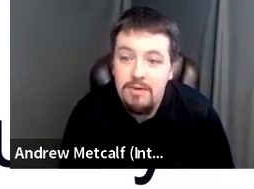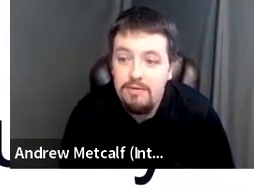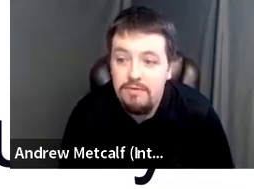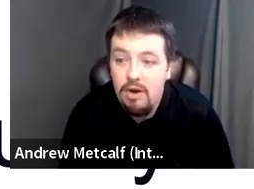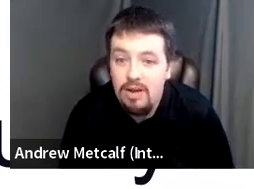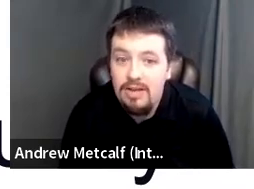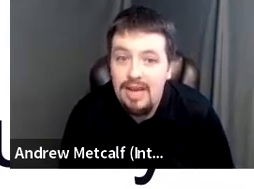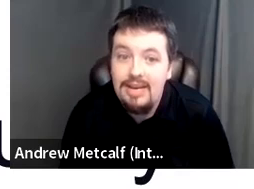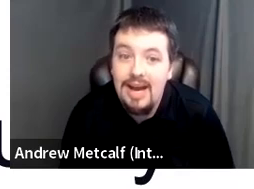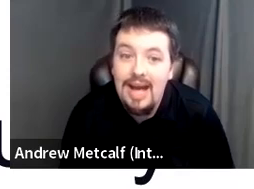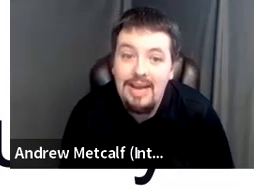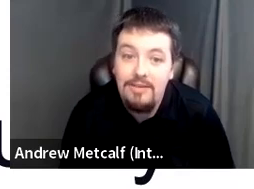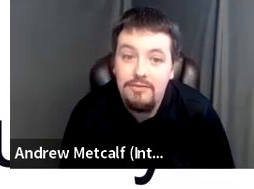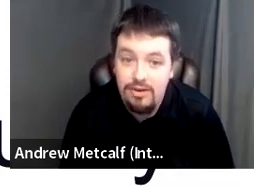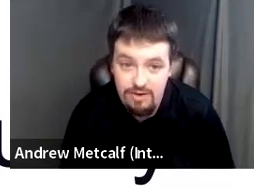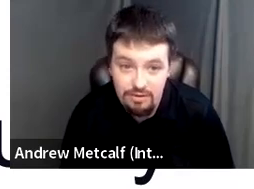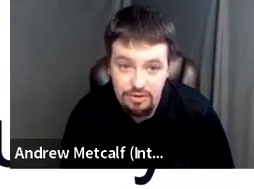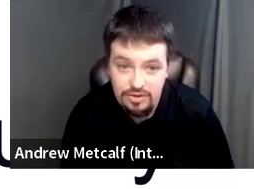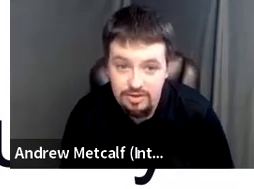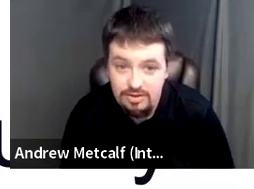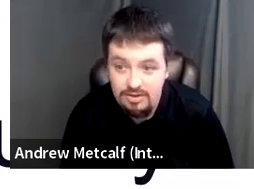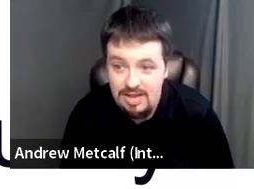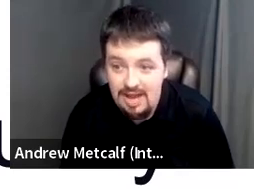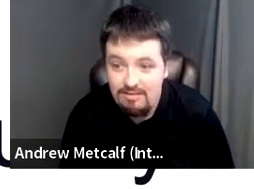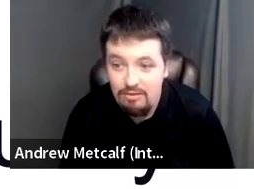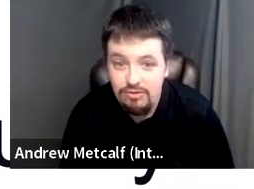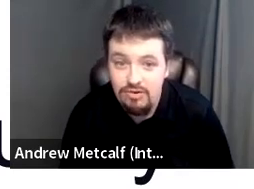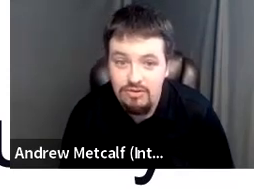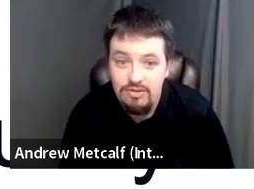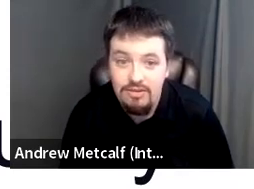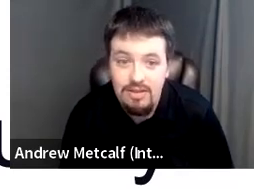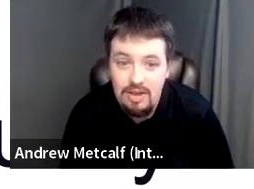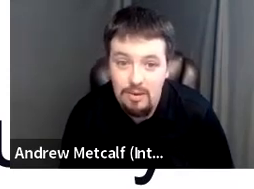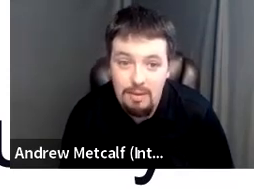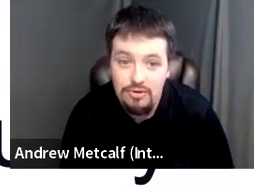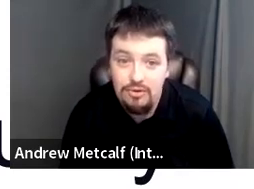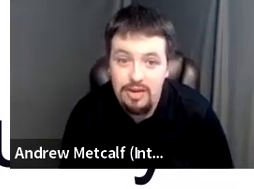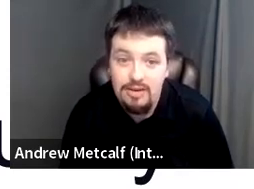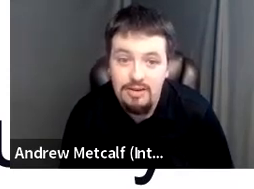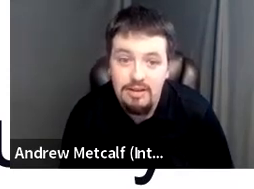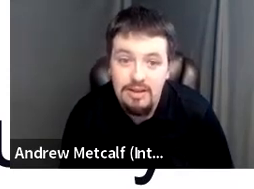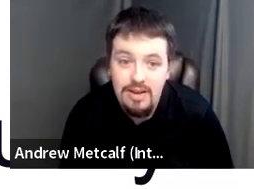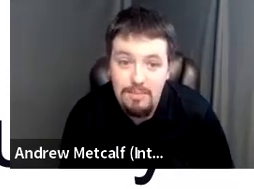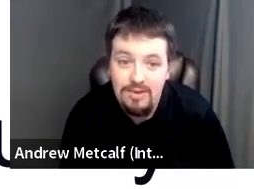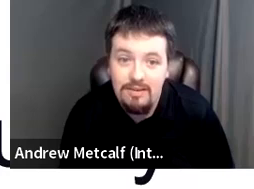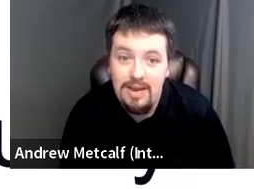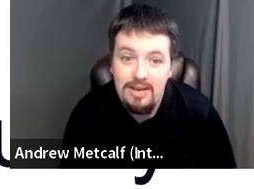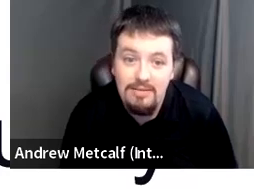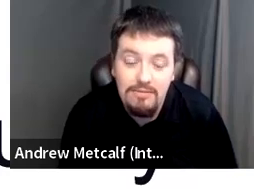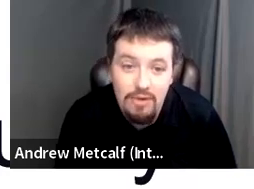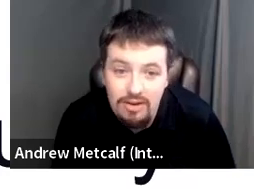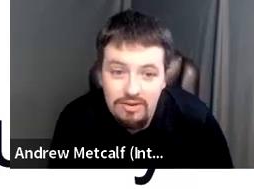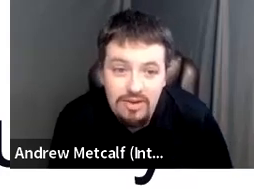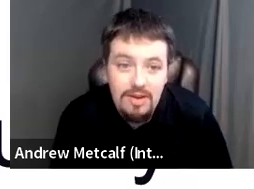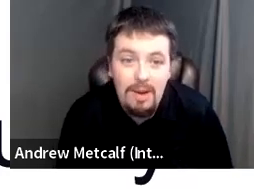Some even fought and died in the French Revolution as soldiers. They were able to join, participate